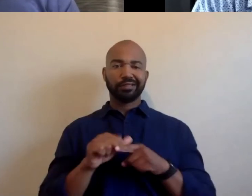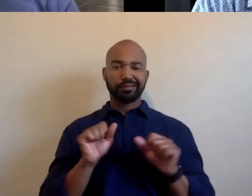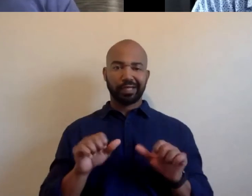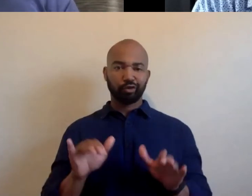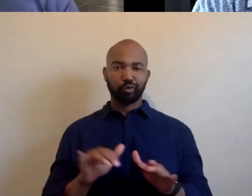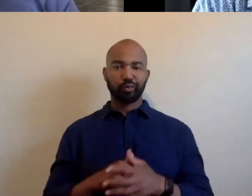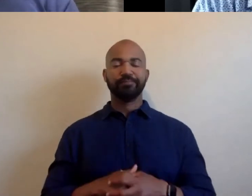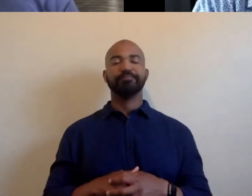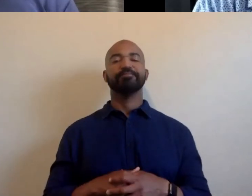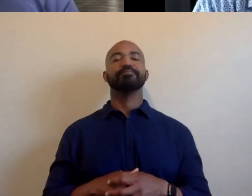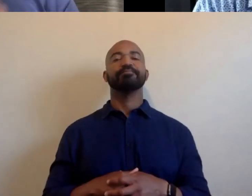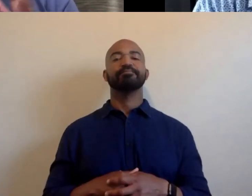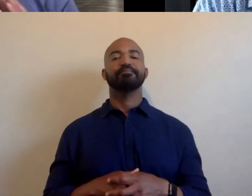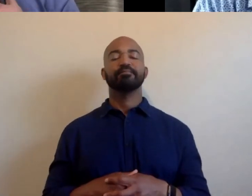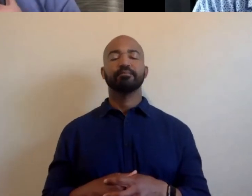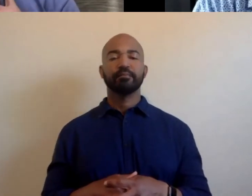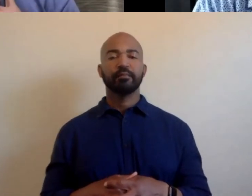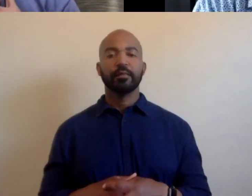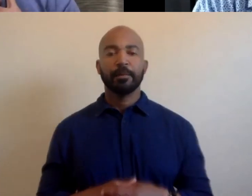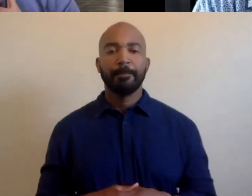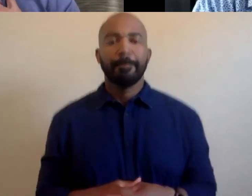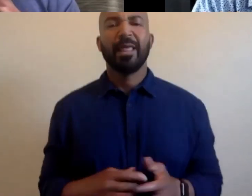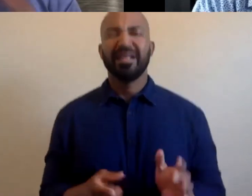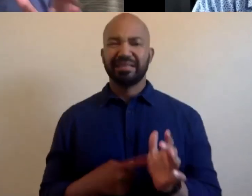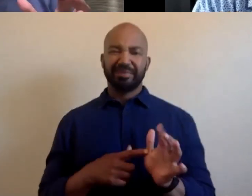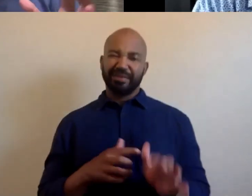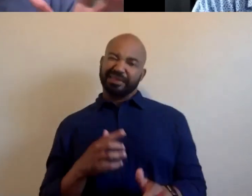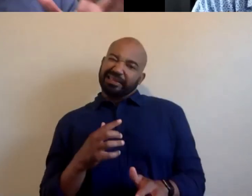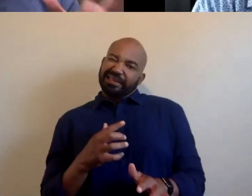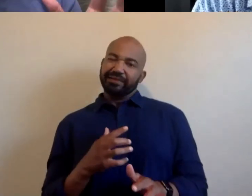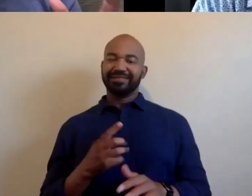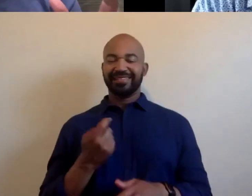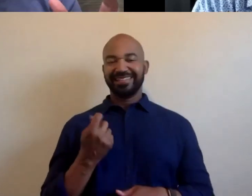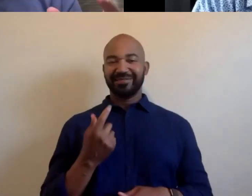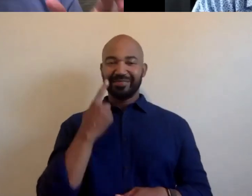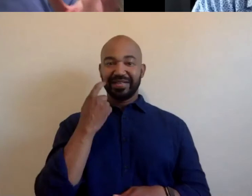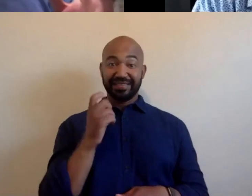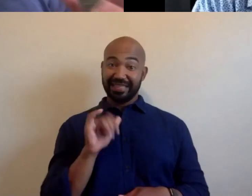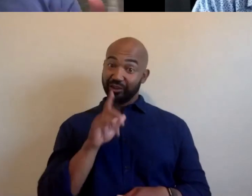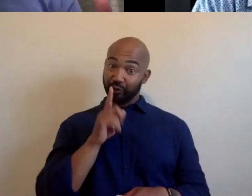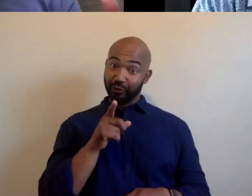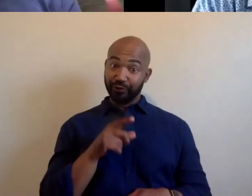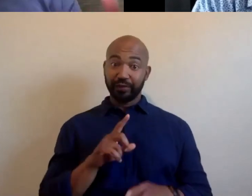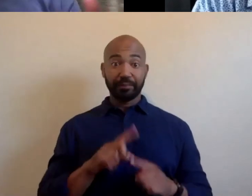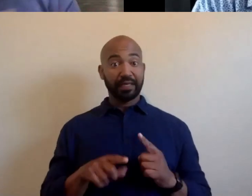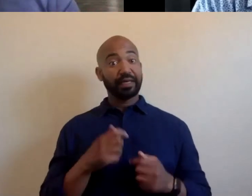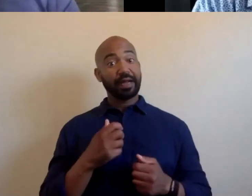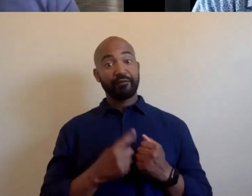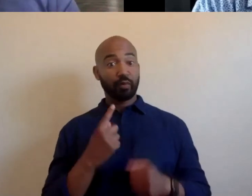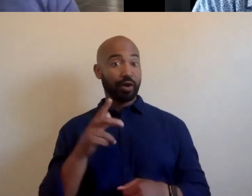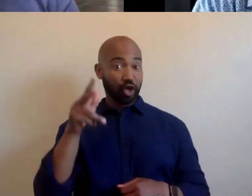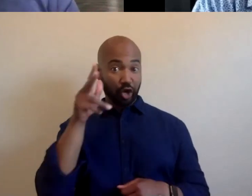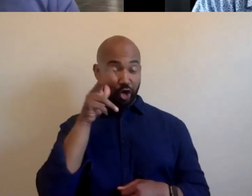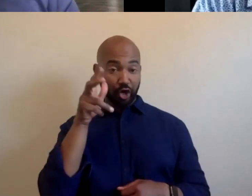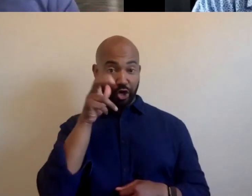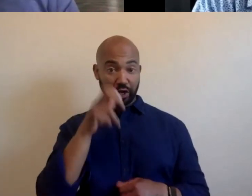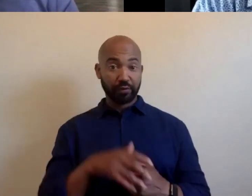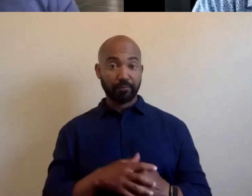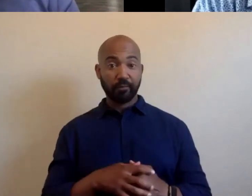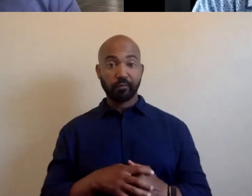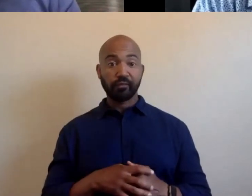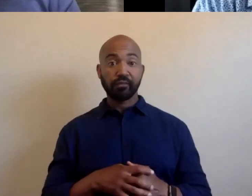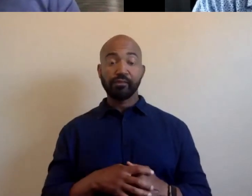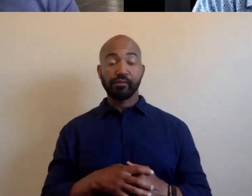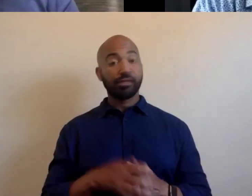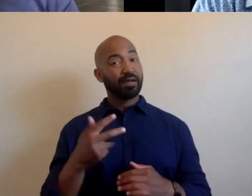even I'm sure, and I cringe a little bit because I'm like, yes, this is true though. Everyone's probably heard, park as far